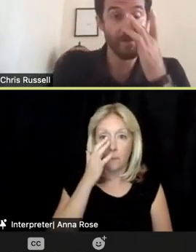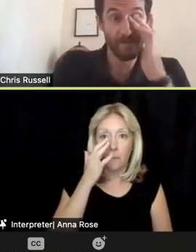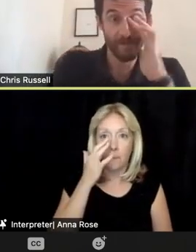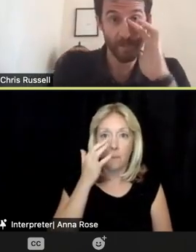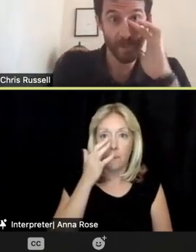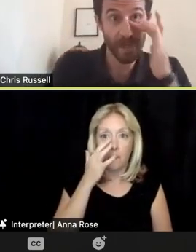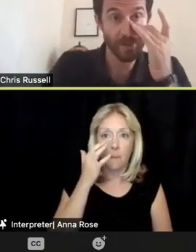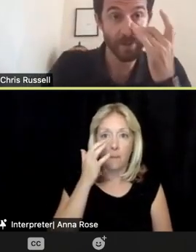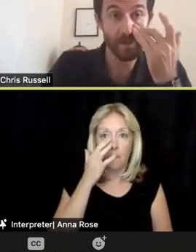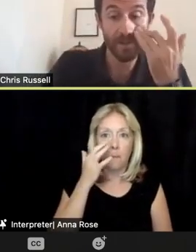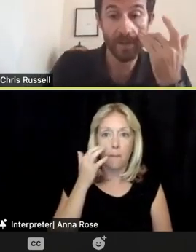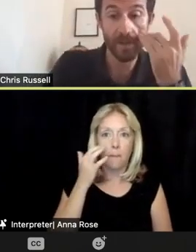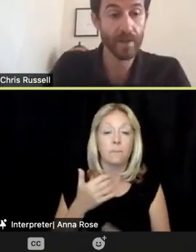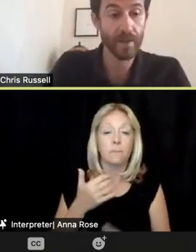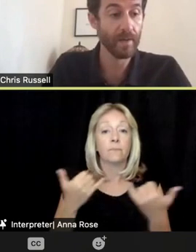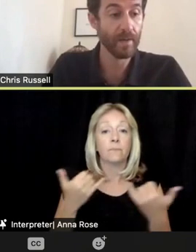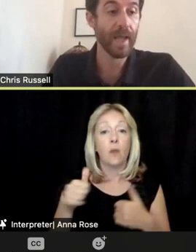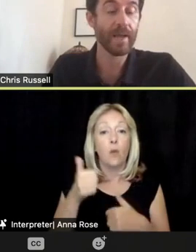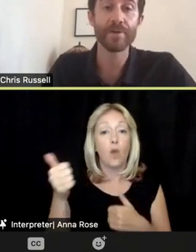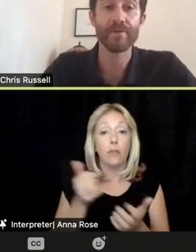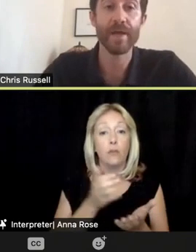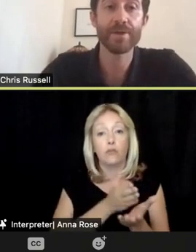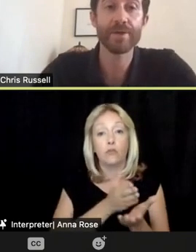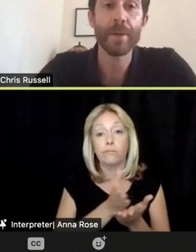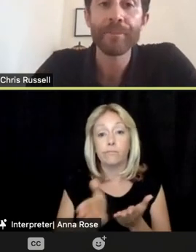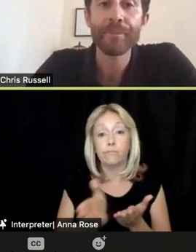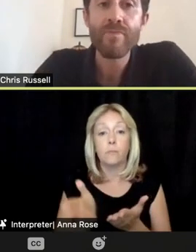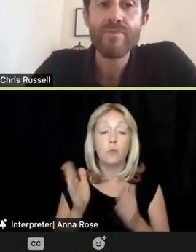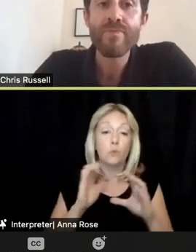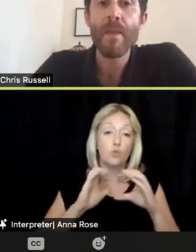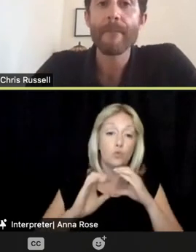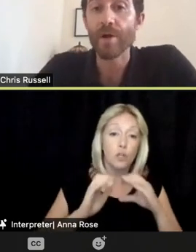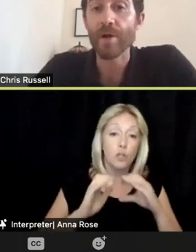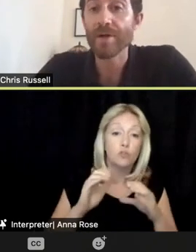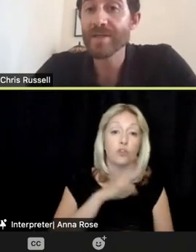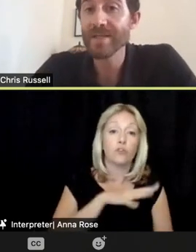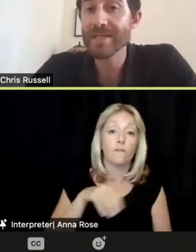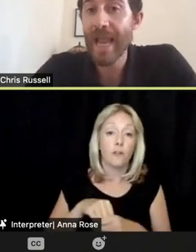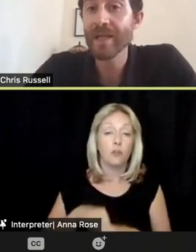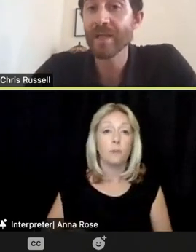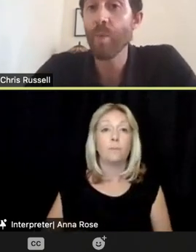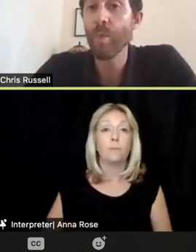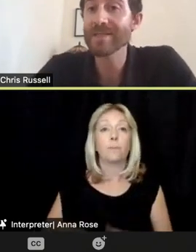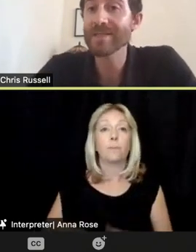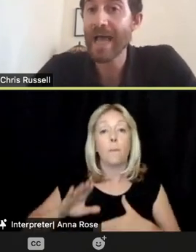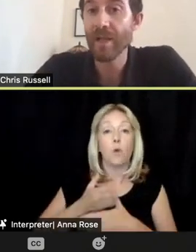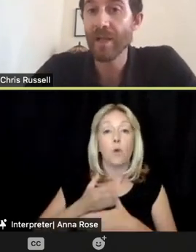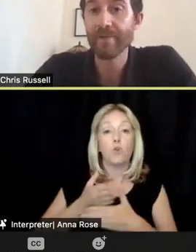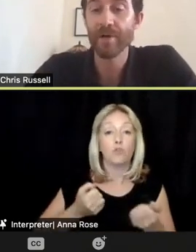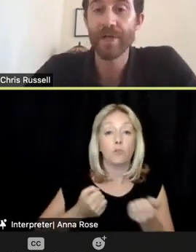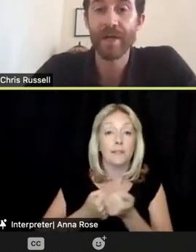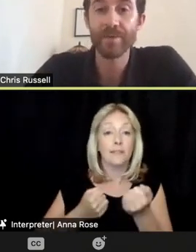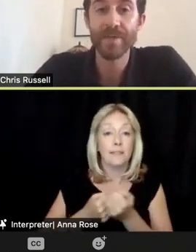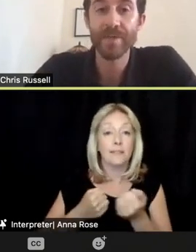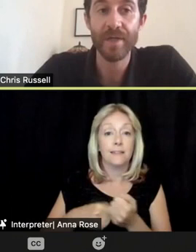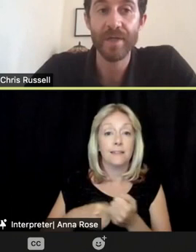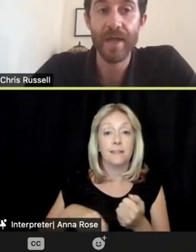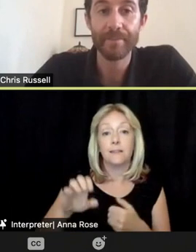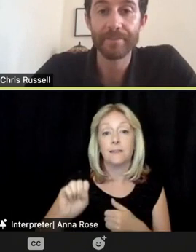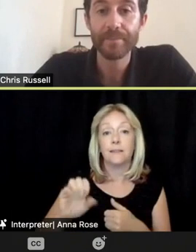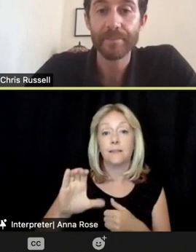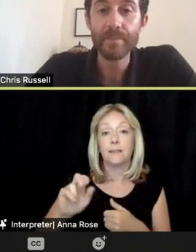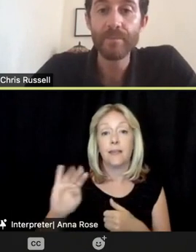areas of communication and intervention, partner-assisted scanning. What does that look like for a child